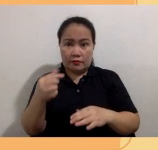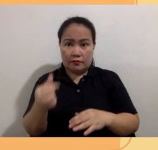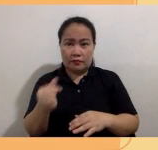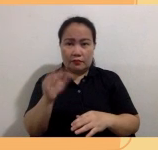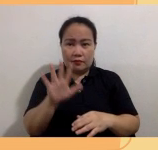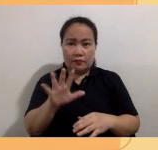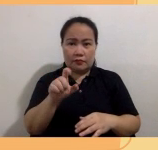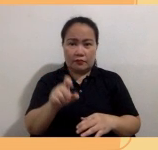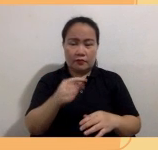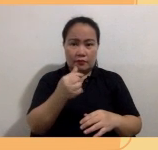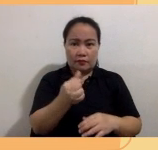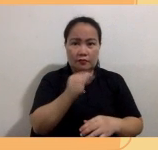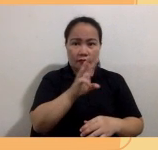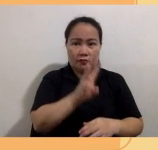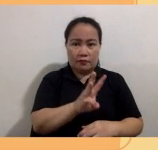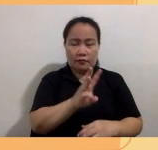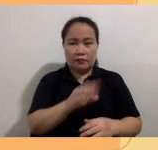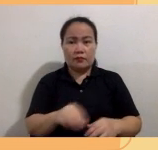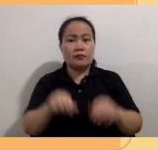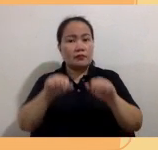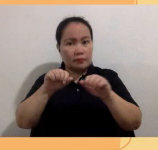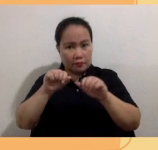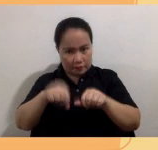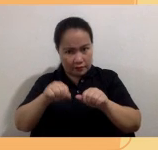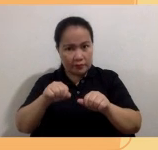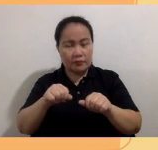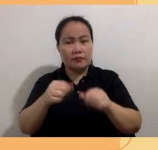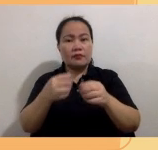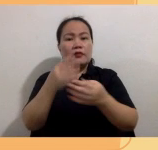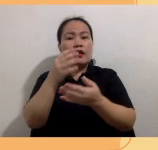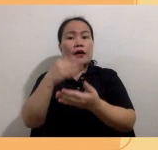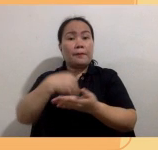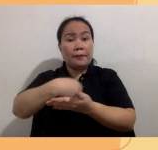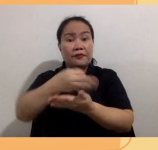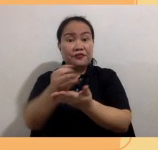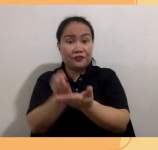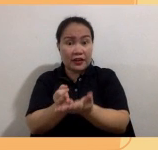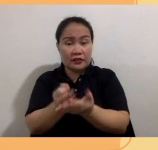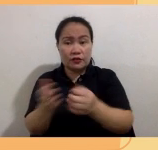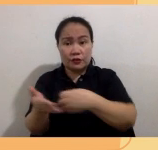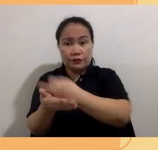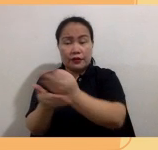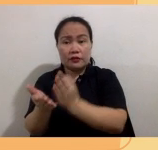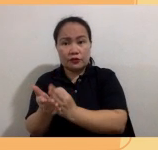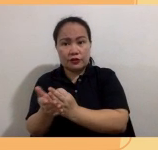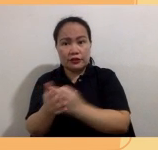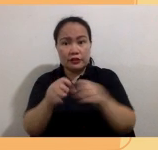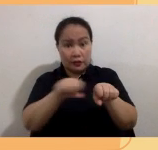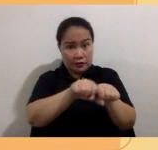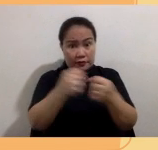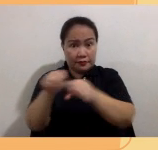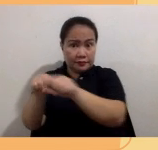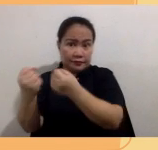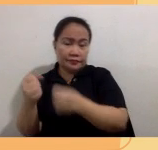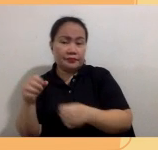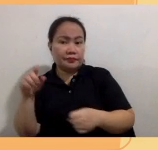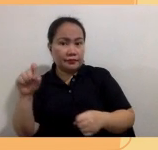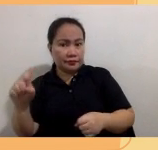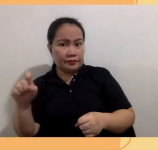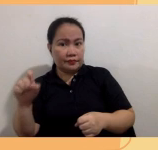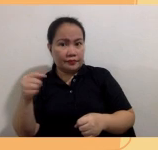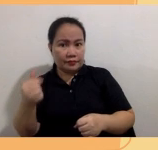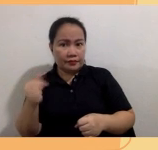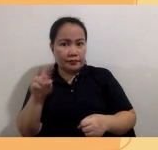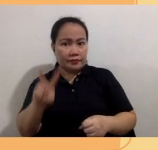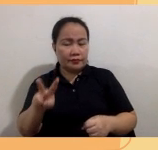plus 5x plus 6 can be factorable. Tama? So, we will have x plus 2 times x plus